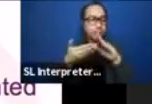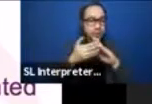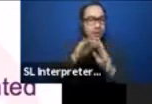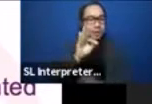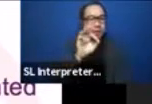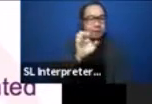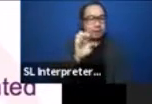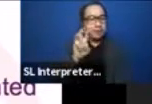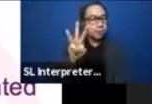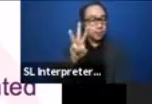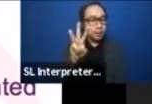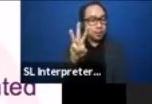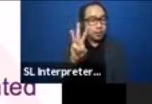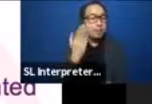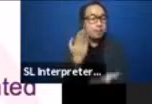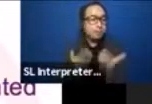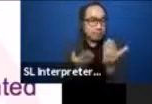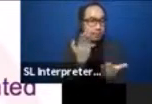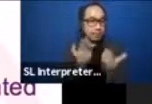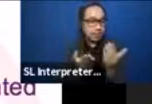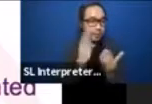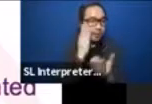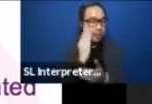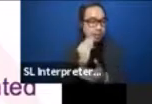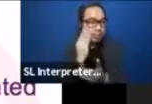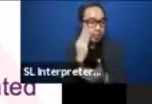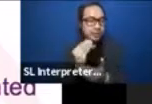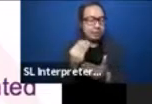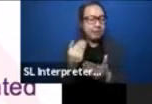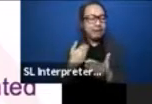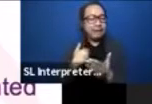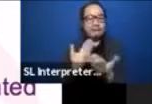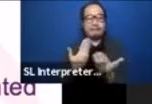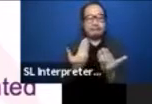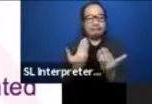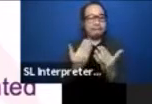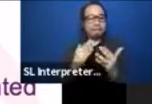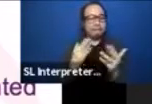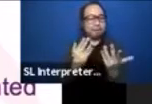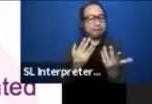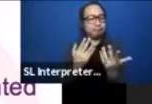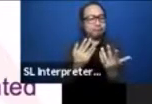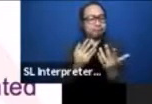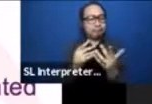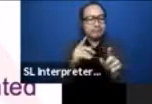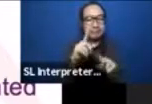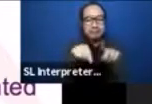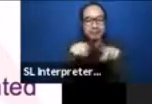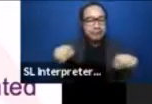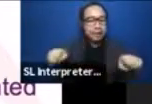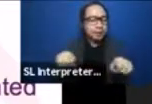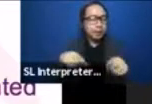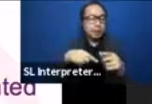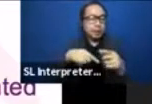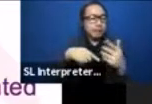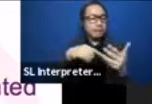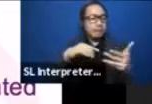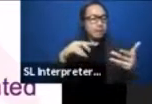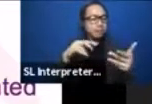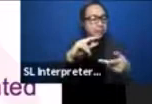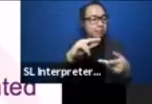may encounter intimate partners' violence in their private life and GBV from